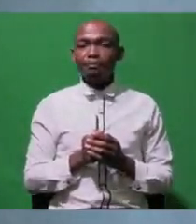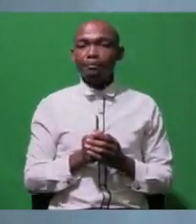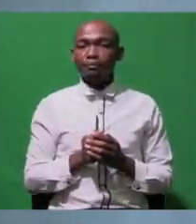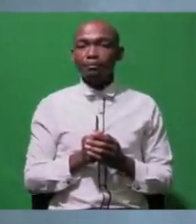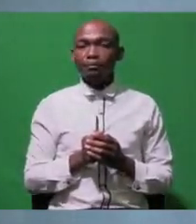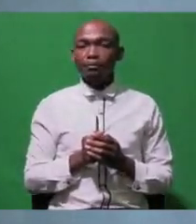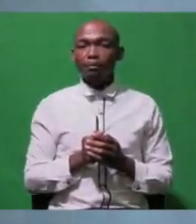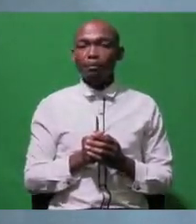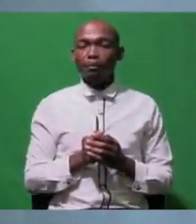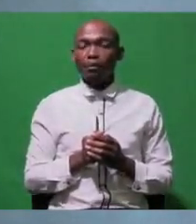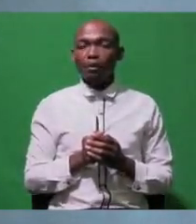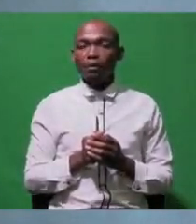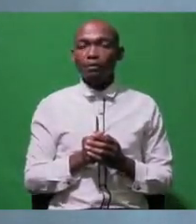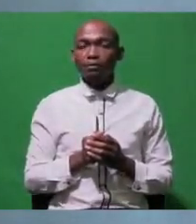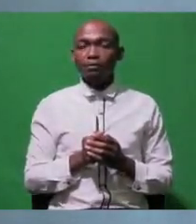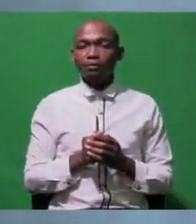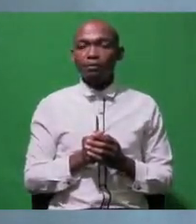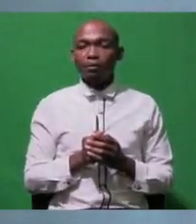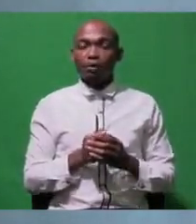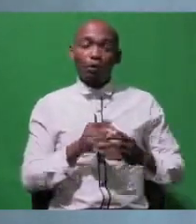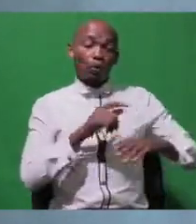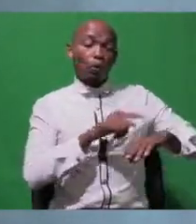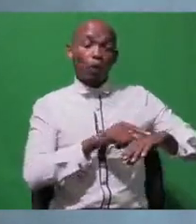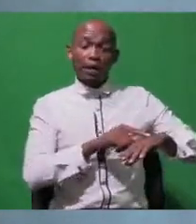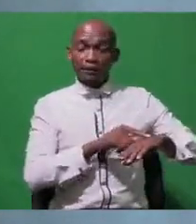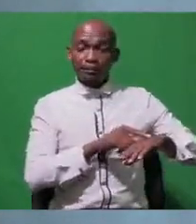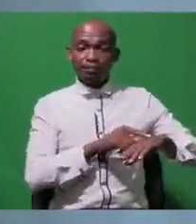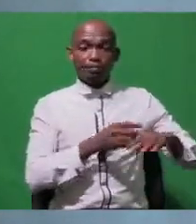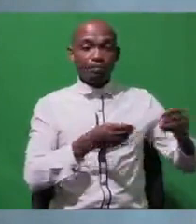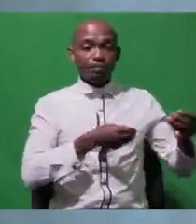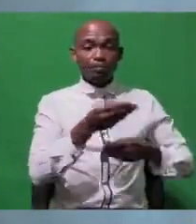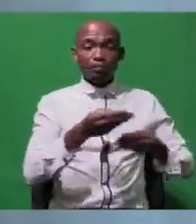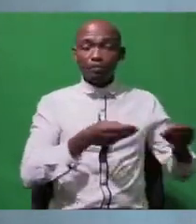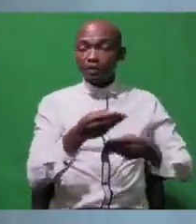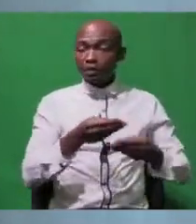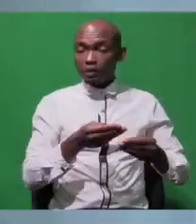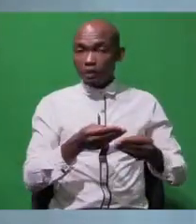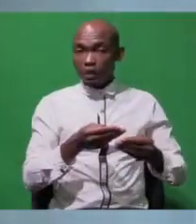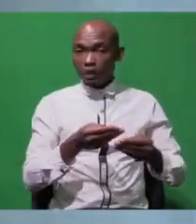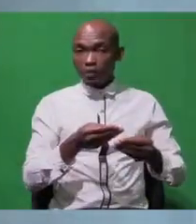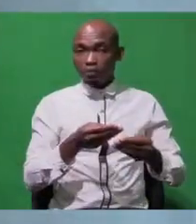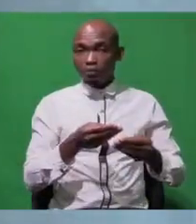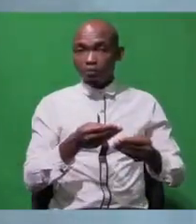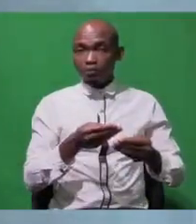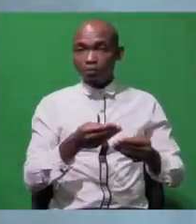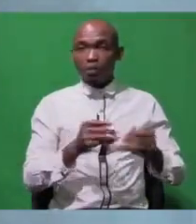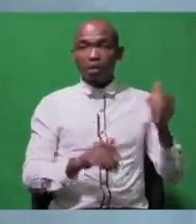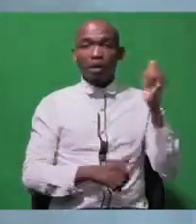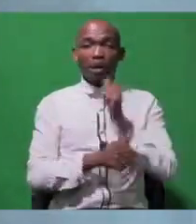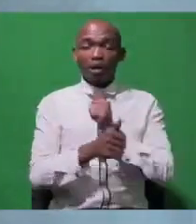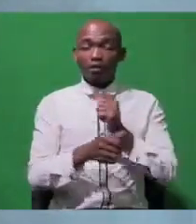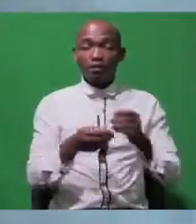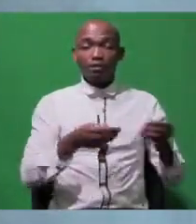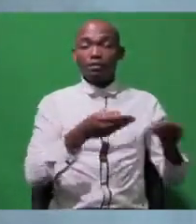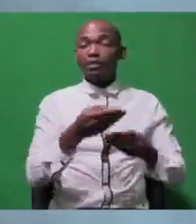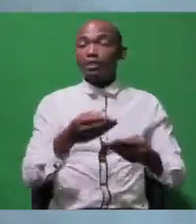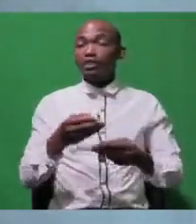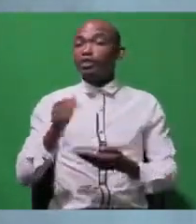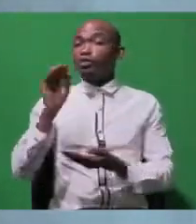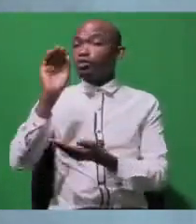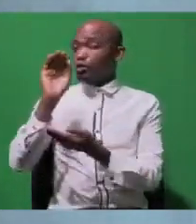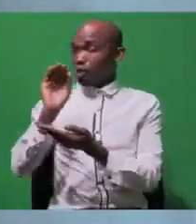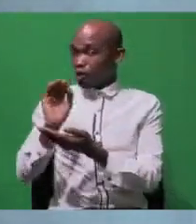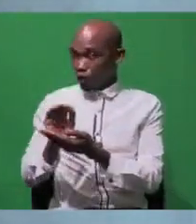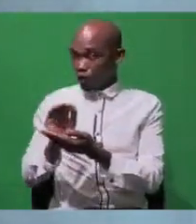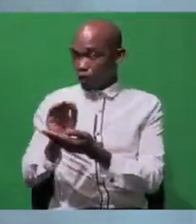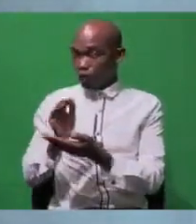When a seller sells a good to customer, the seller will allow the customer to reduce a